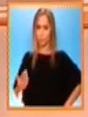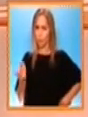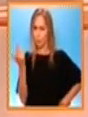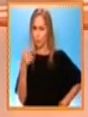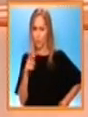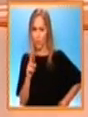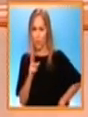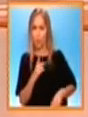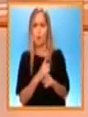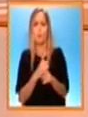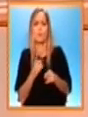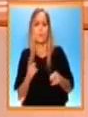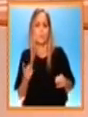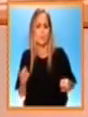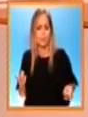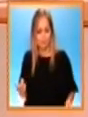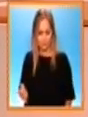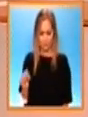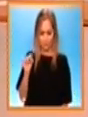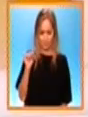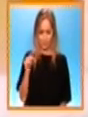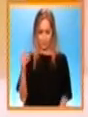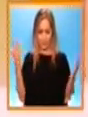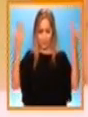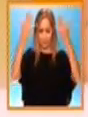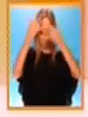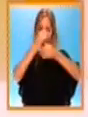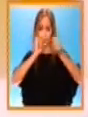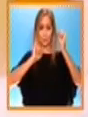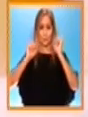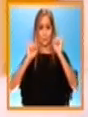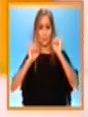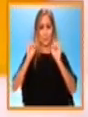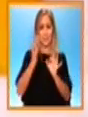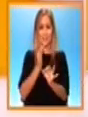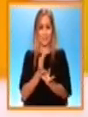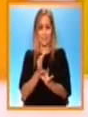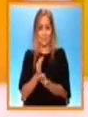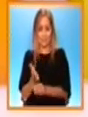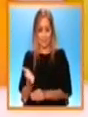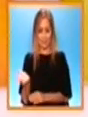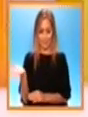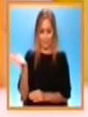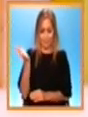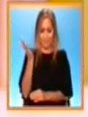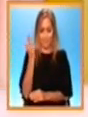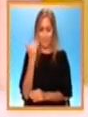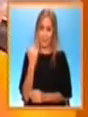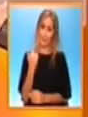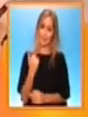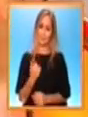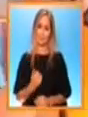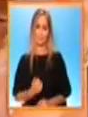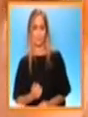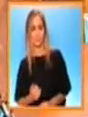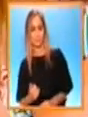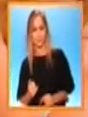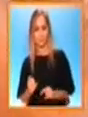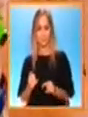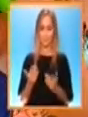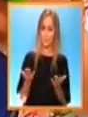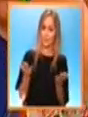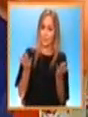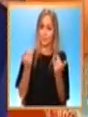Don't you come out tonight with Buddy? Come out where the bright moon